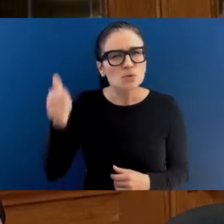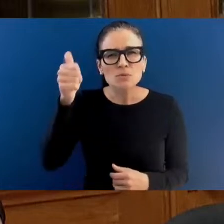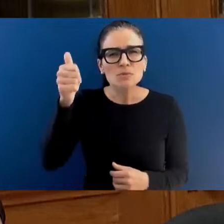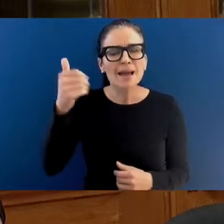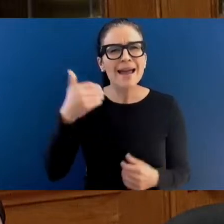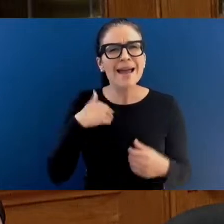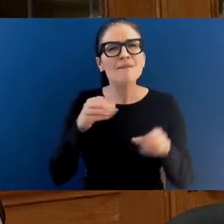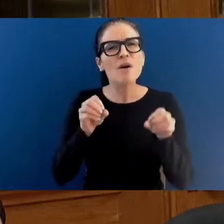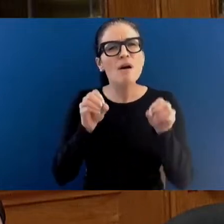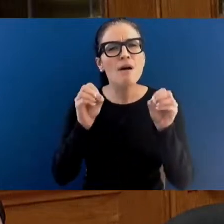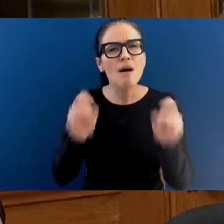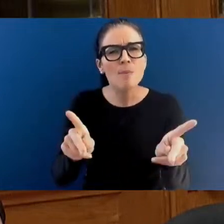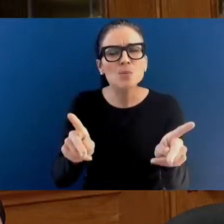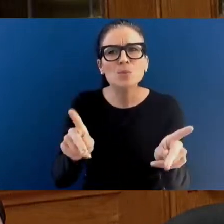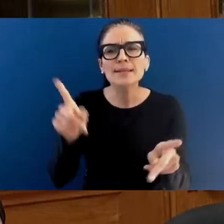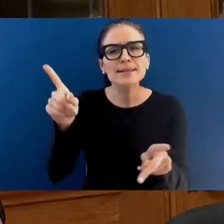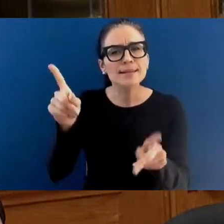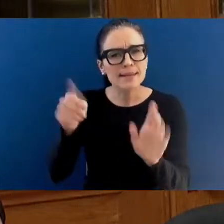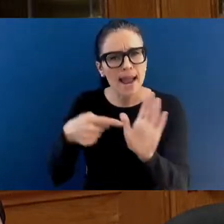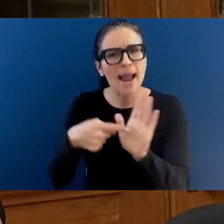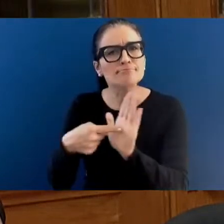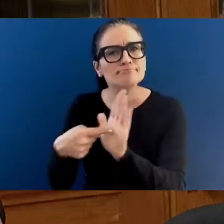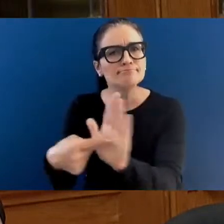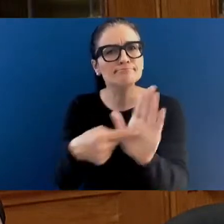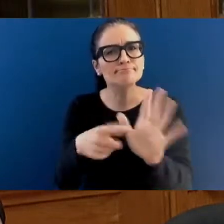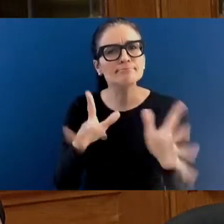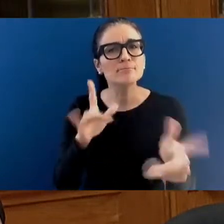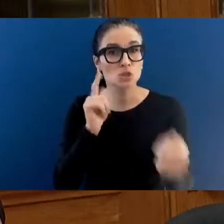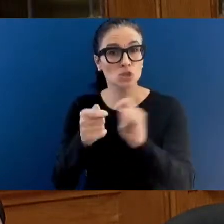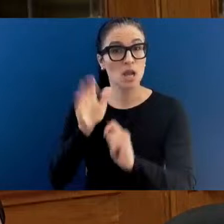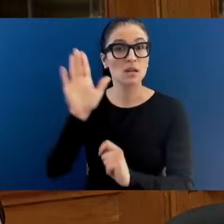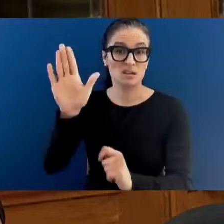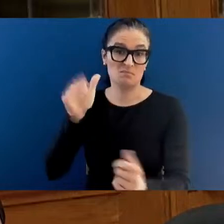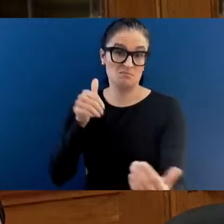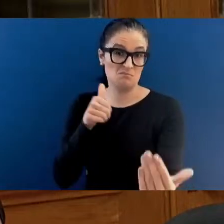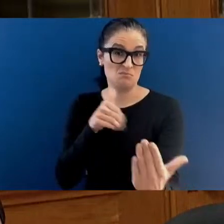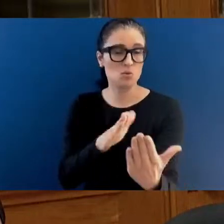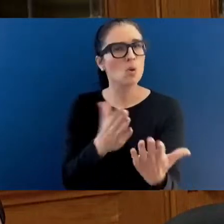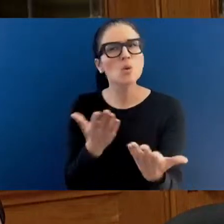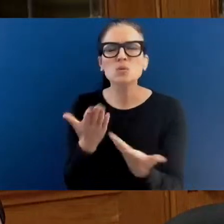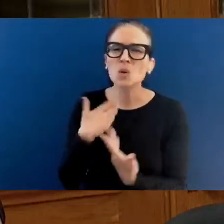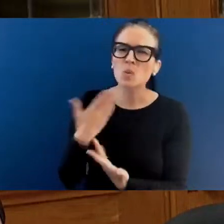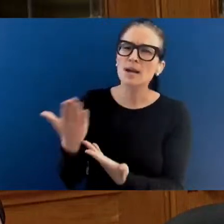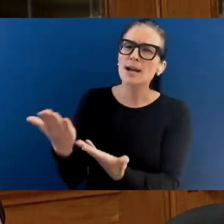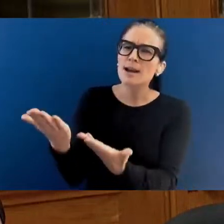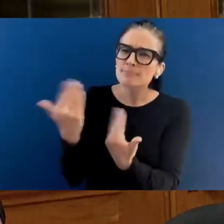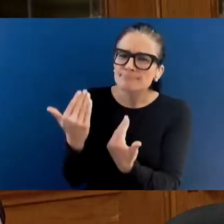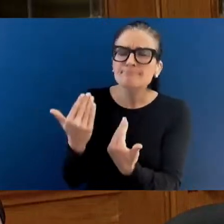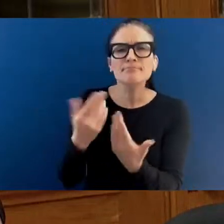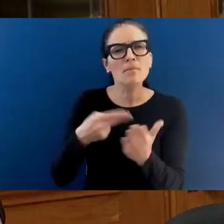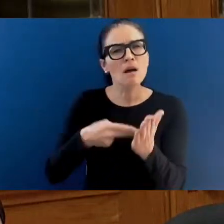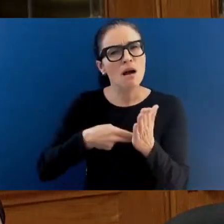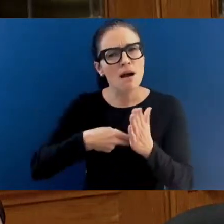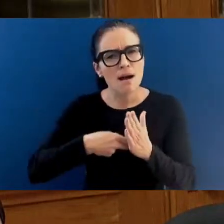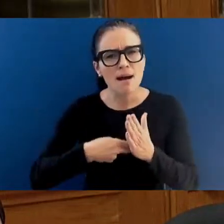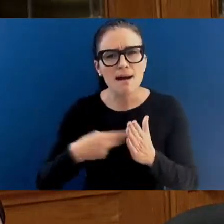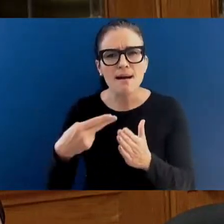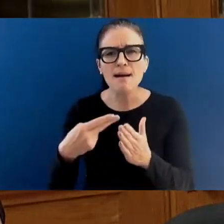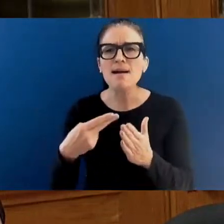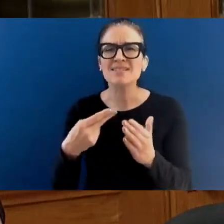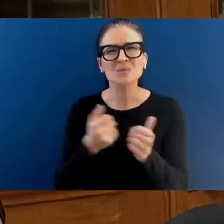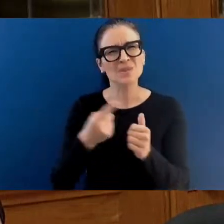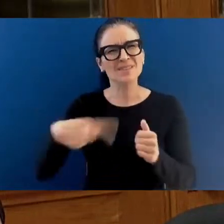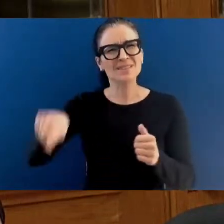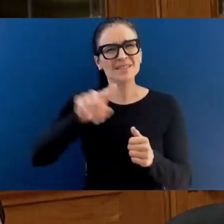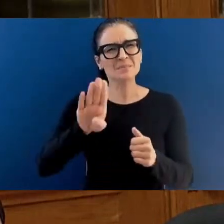his approach by being straight up with British Columbians and taking clear, decisive action. My question to the